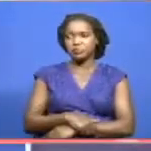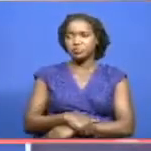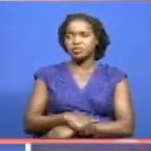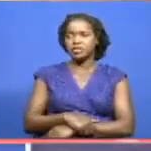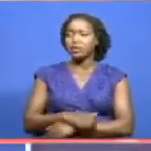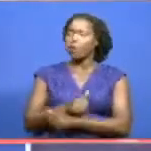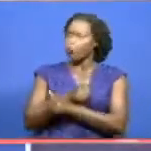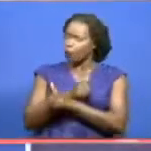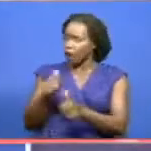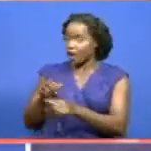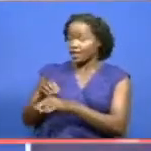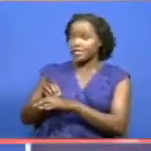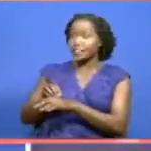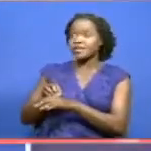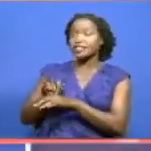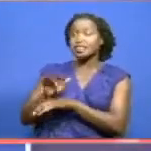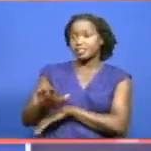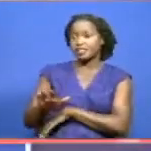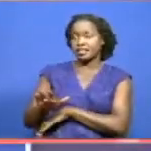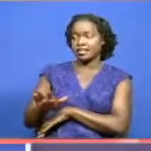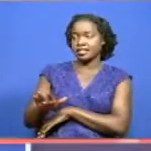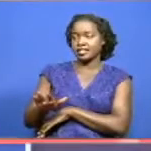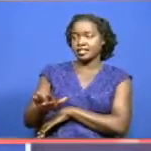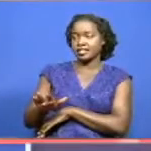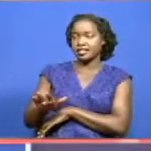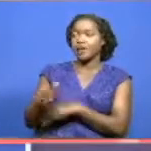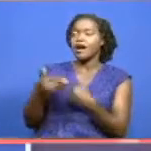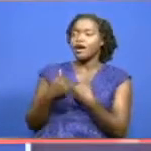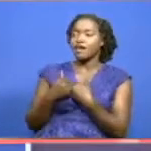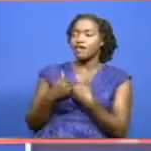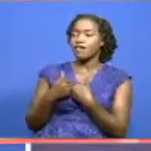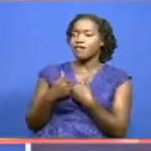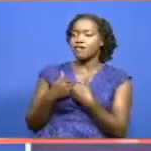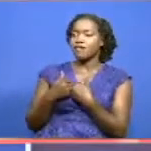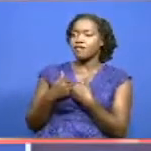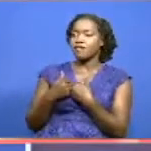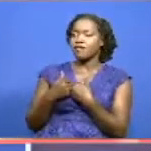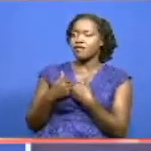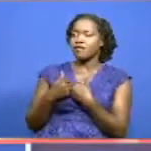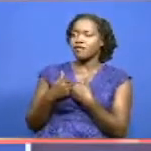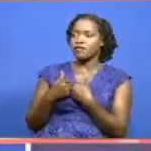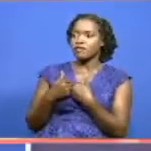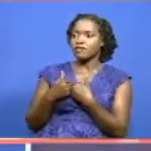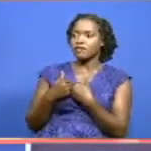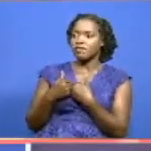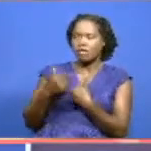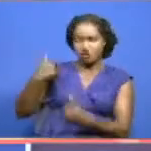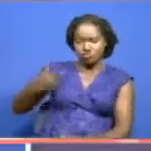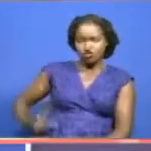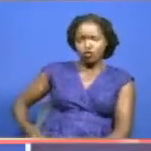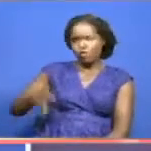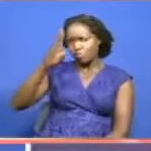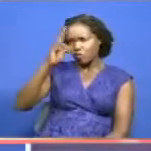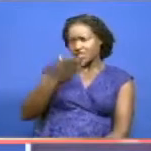properly deployed on the ground. We have colored this country in uniform,